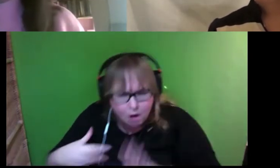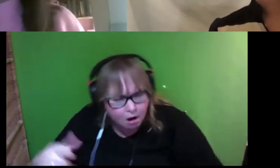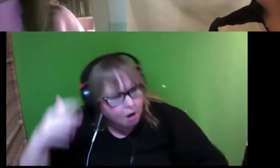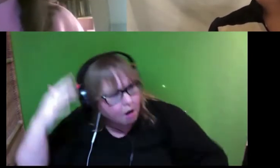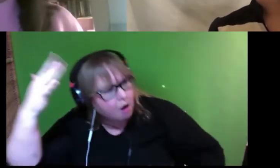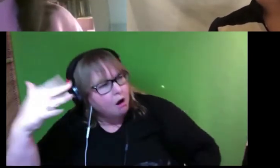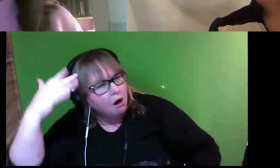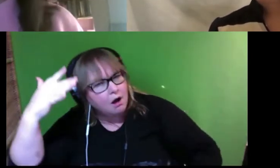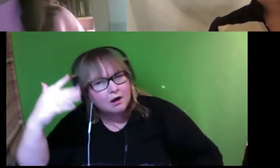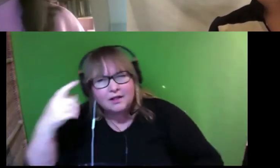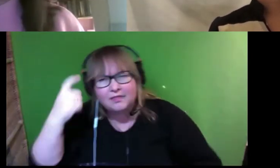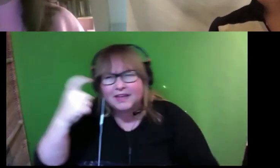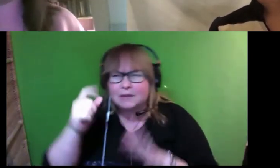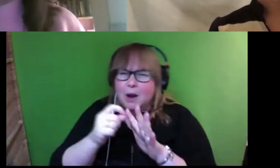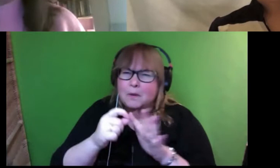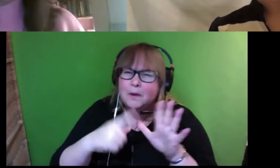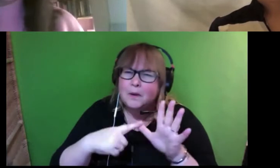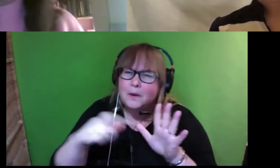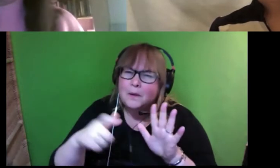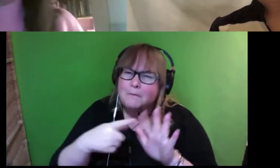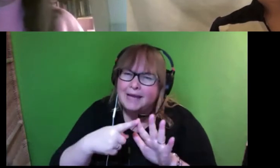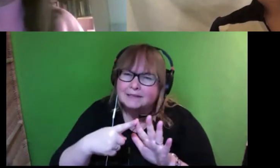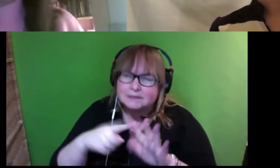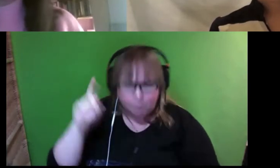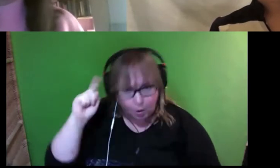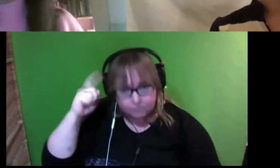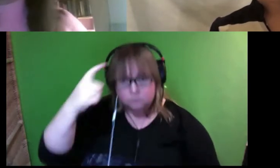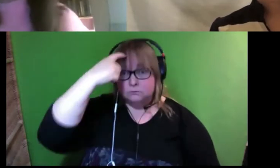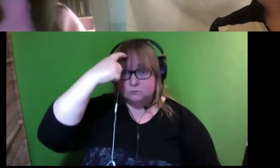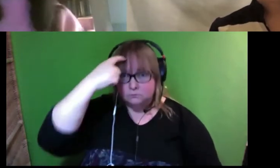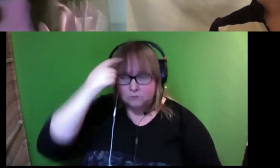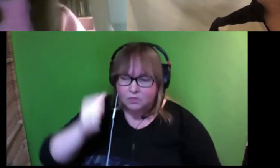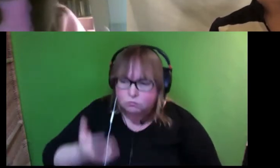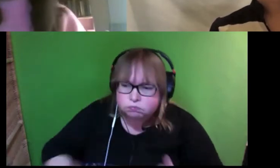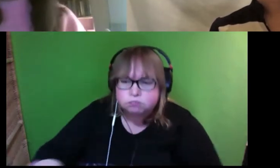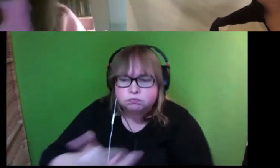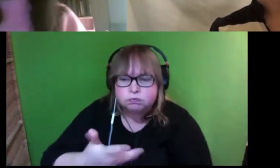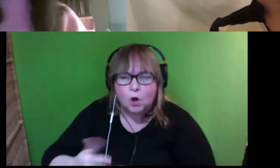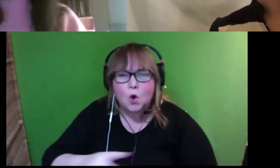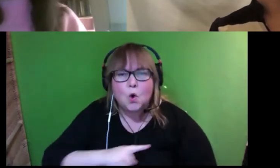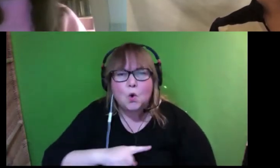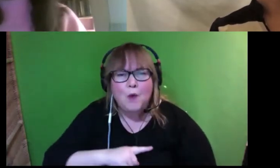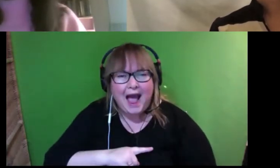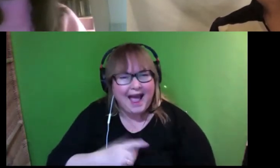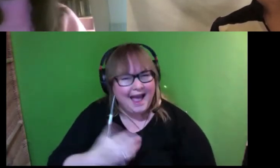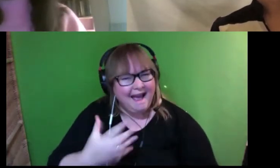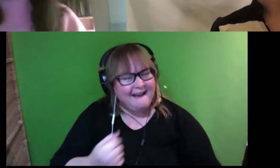pace really came into the forefront at that point as well, because we were all resisting, you